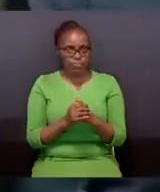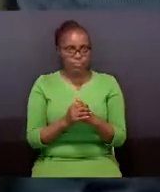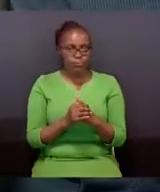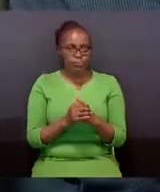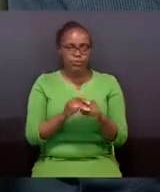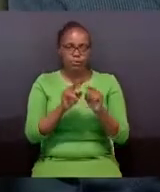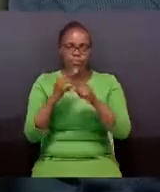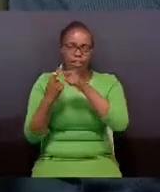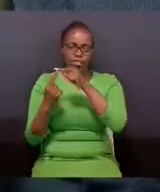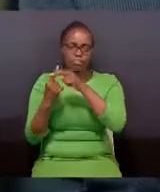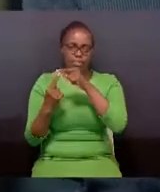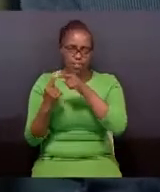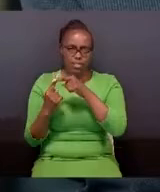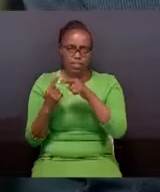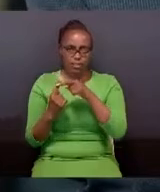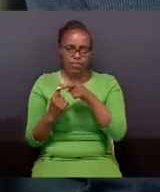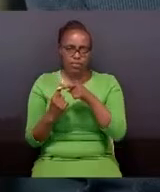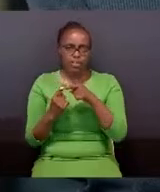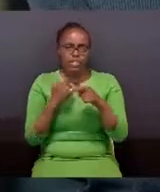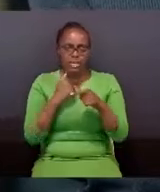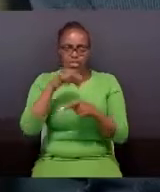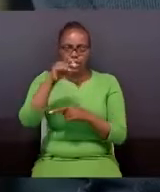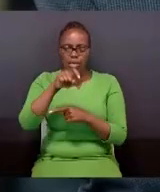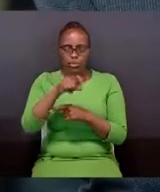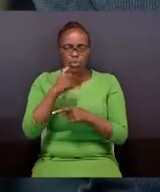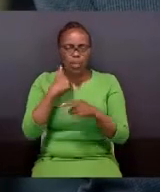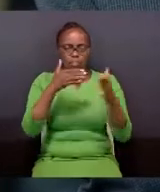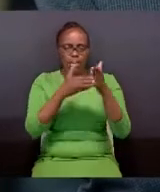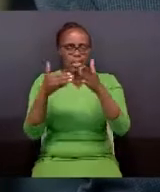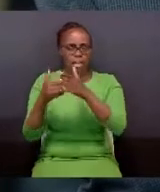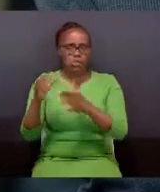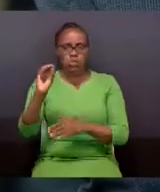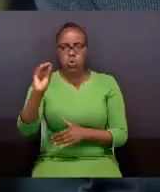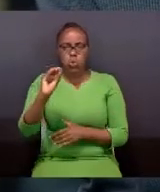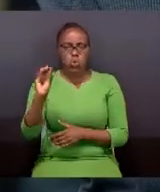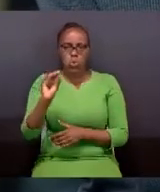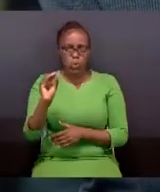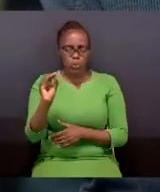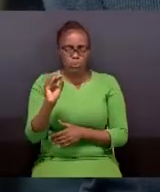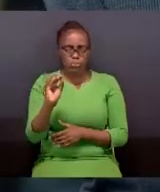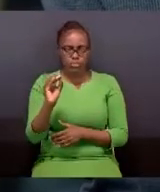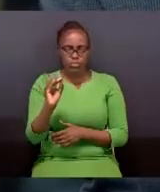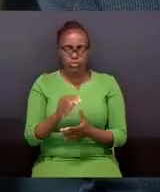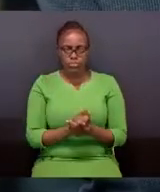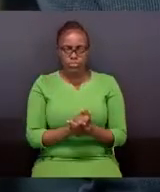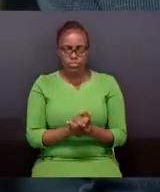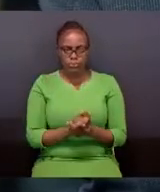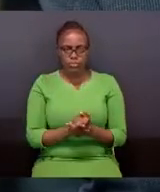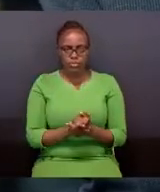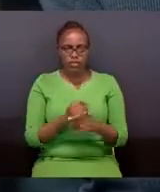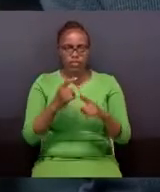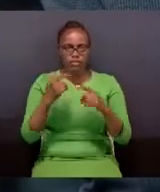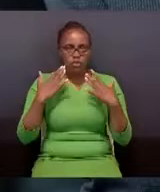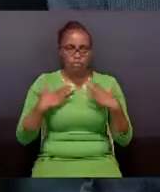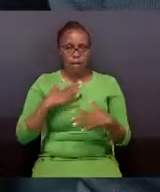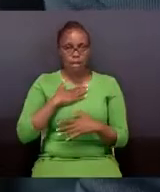And experience background shouldn't be a hindrance. You know, for me,